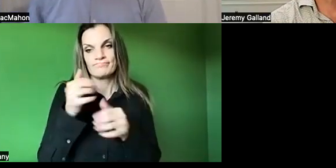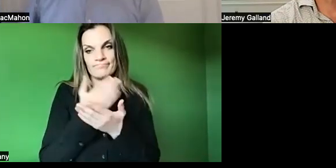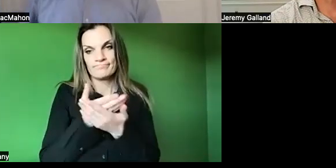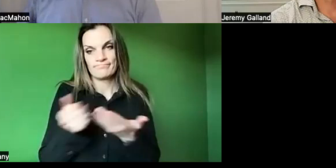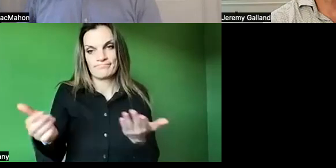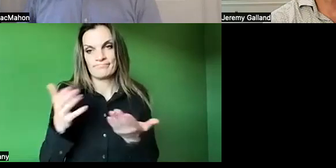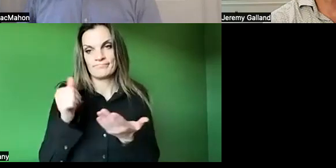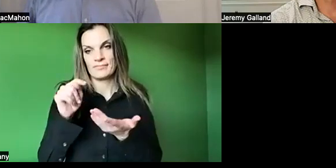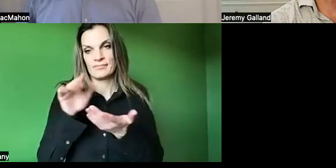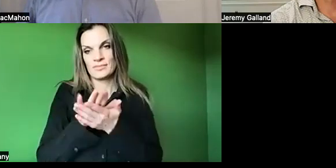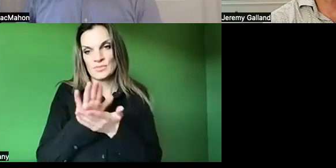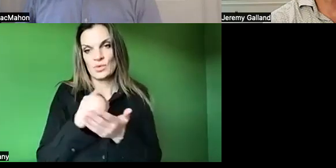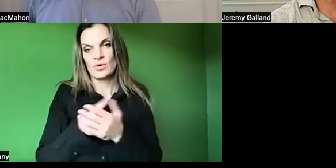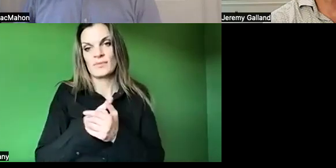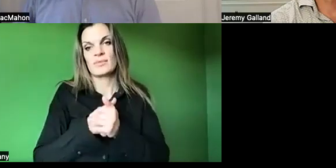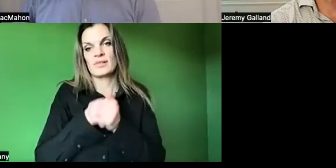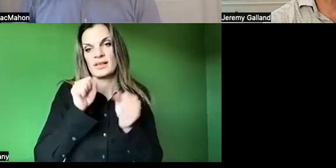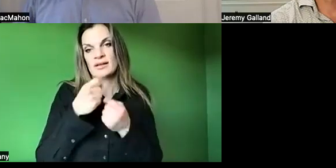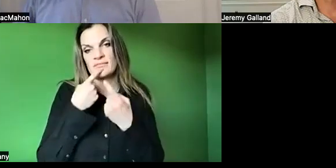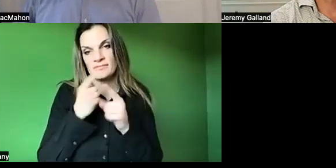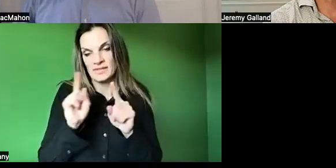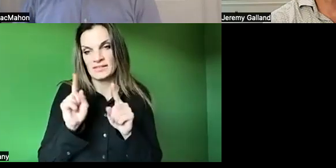that can effectively